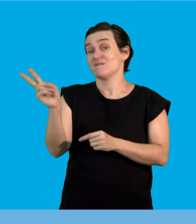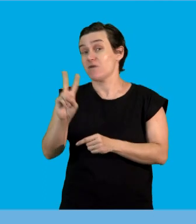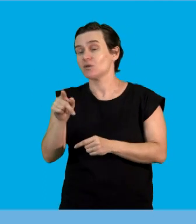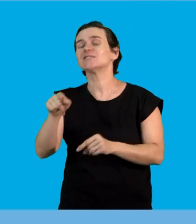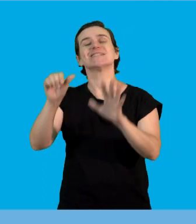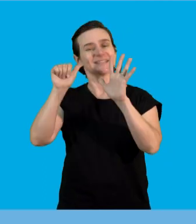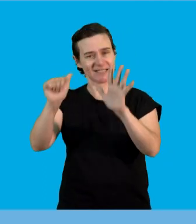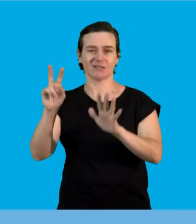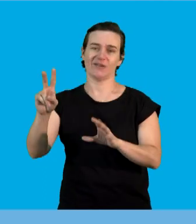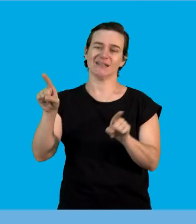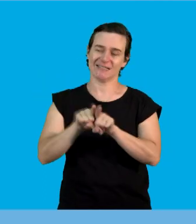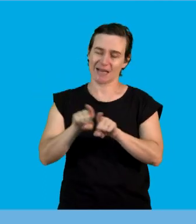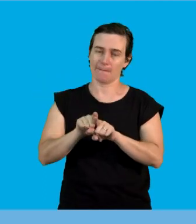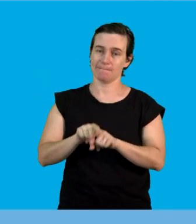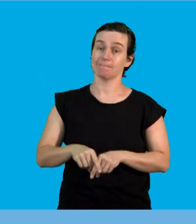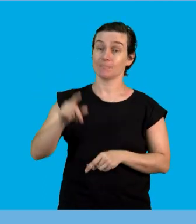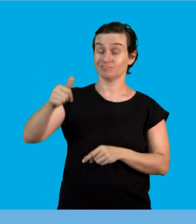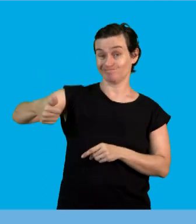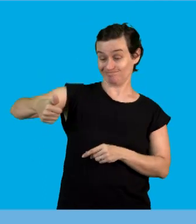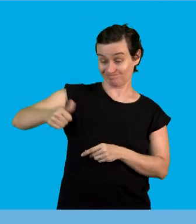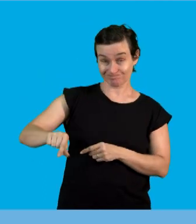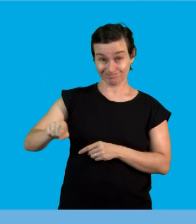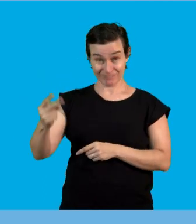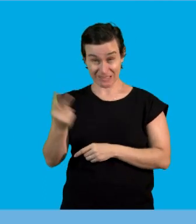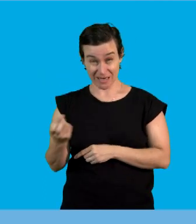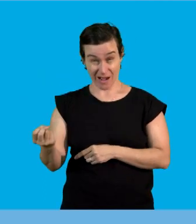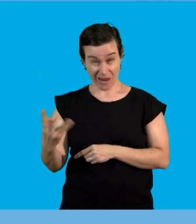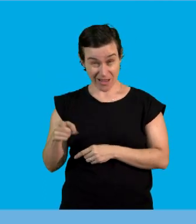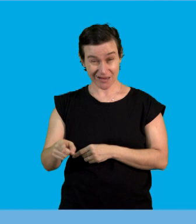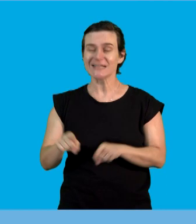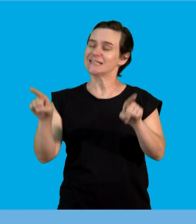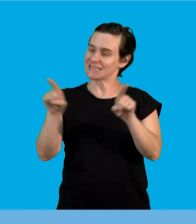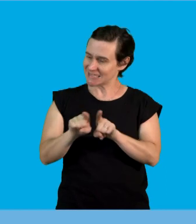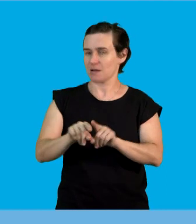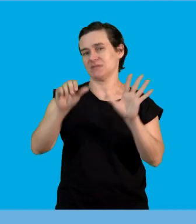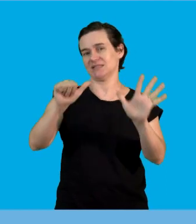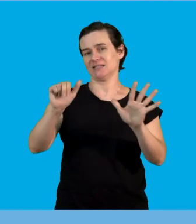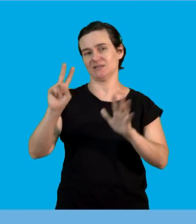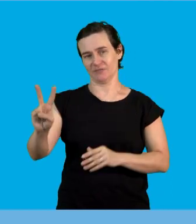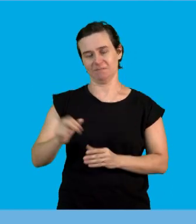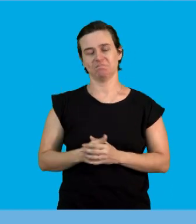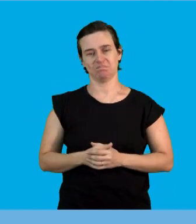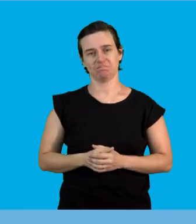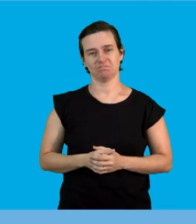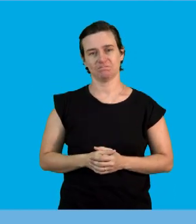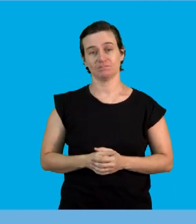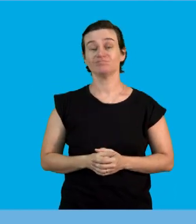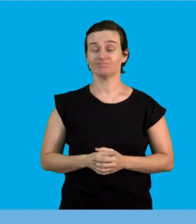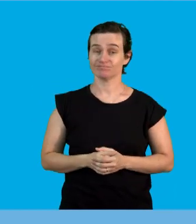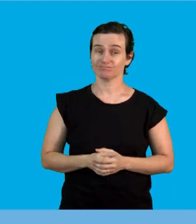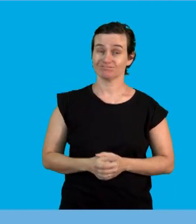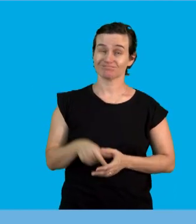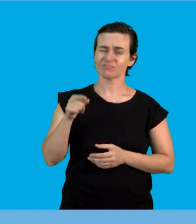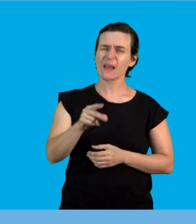of 6V, and also across this light bulb, there's also going to be a voltage of 6V.